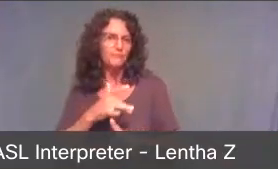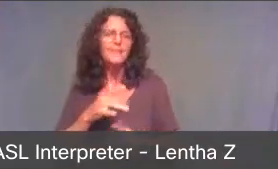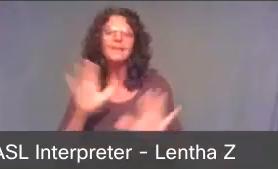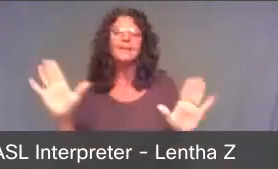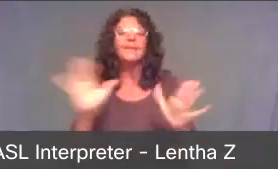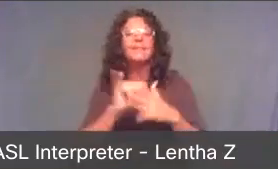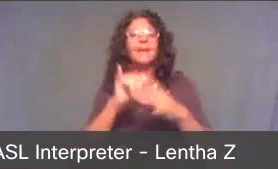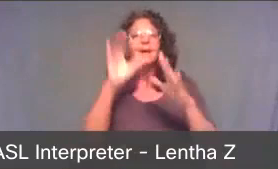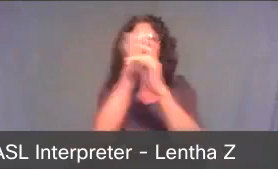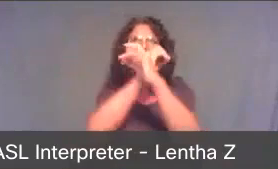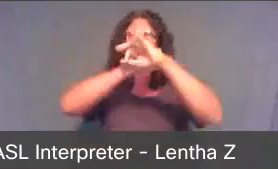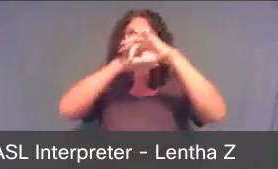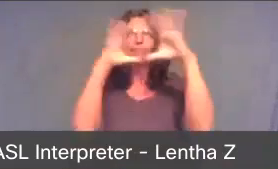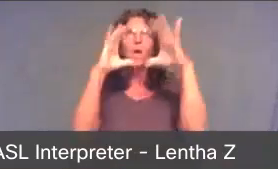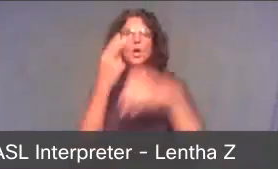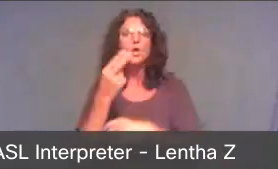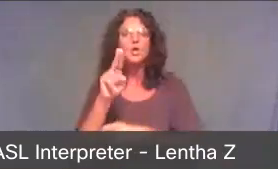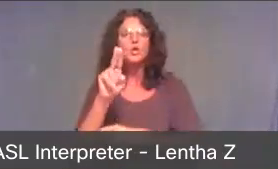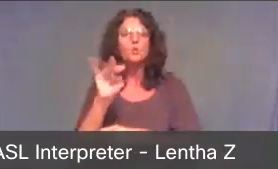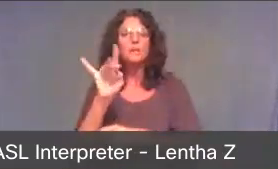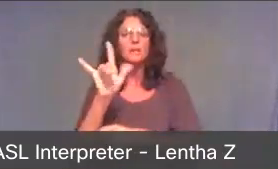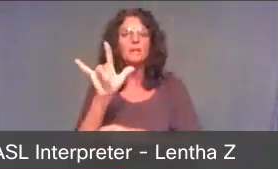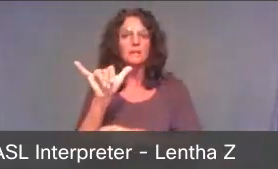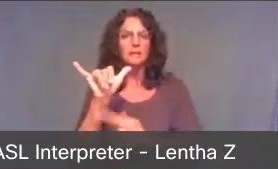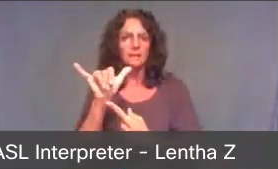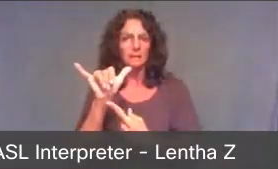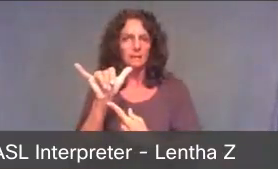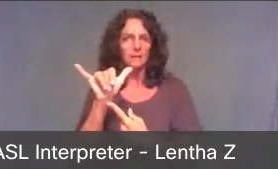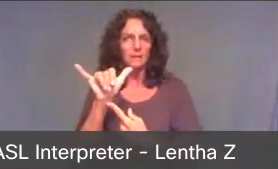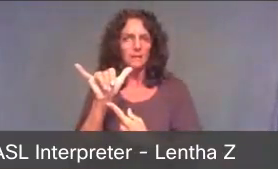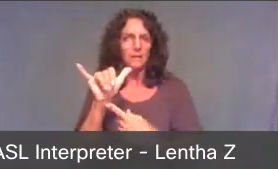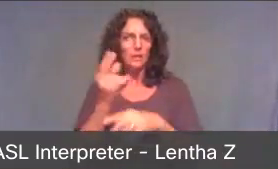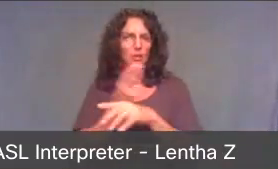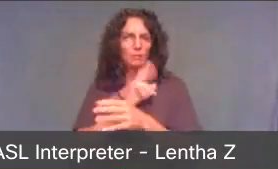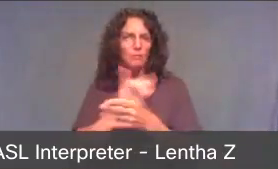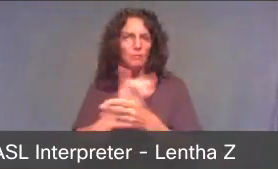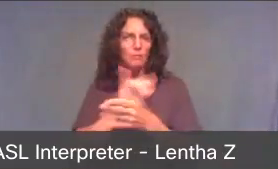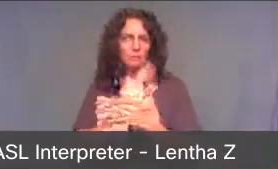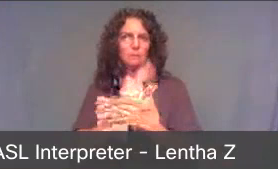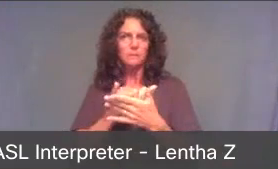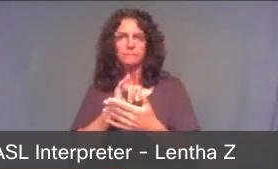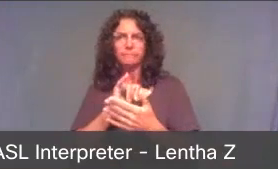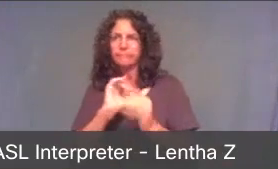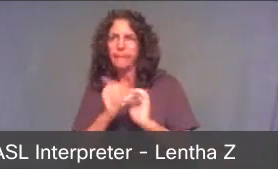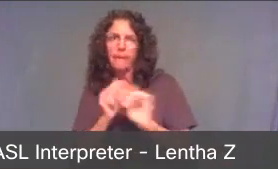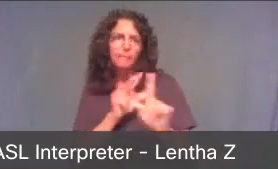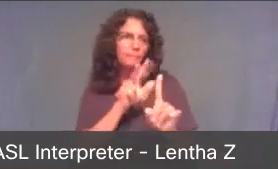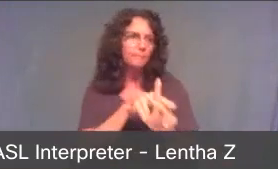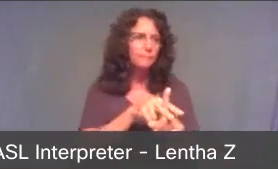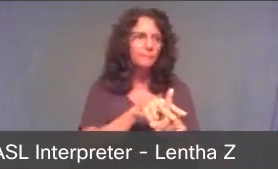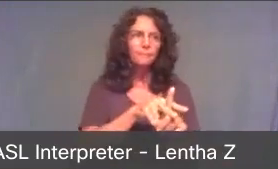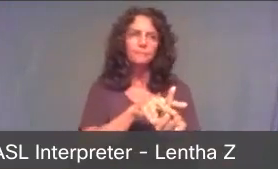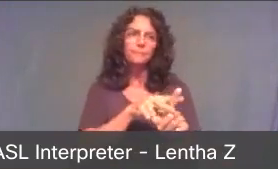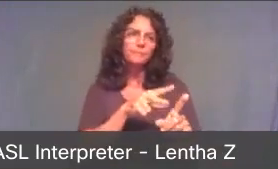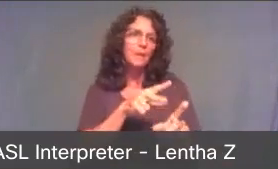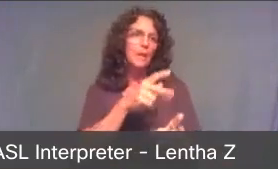idea that if we can bring humility to it, whether it's talking about privilege and identities or trauma or cultural sensitivity, that humility is a really